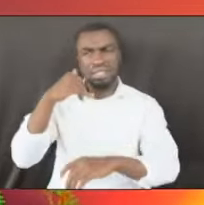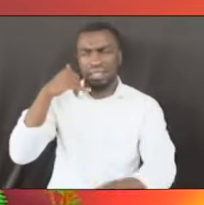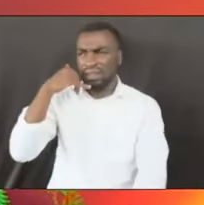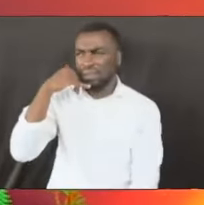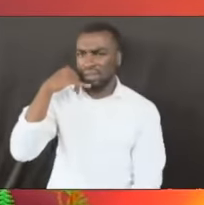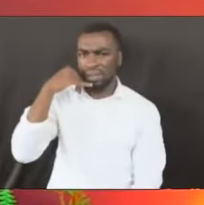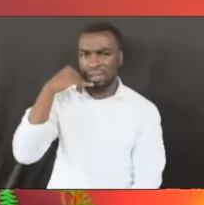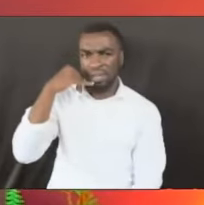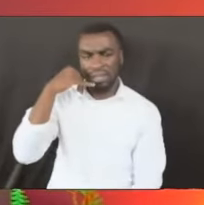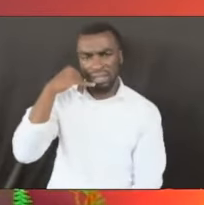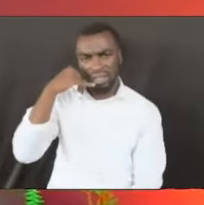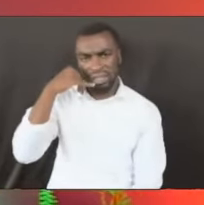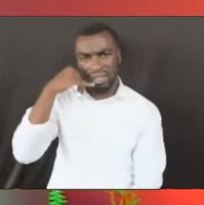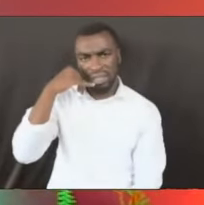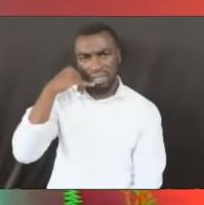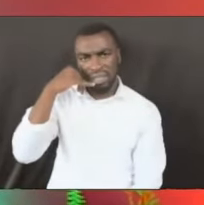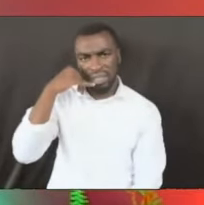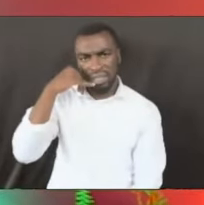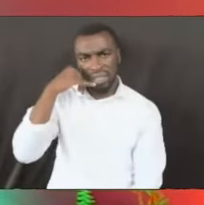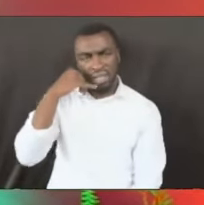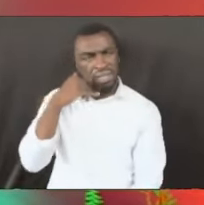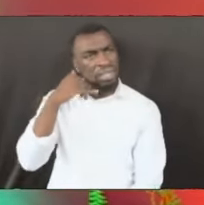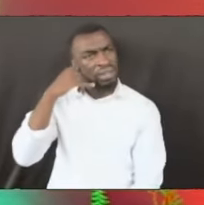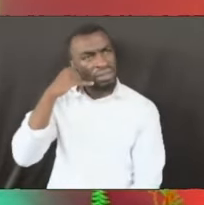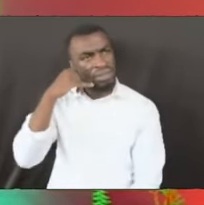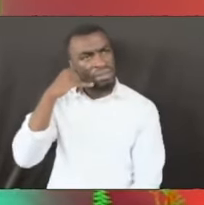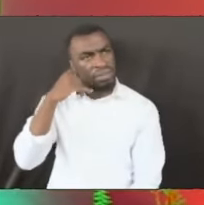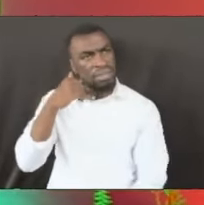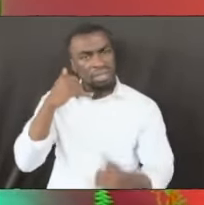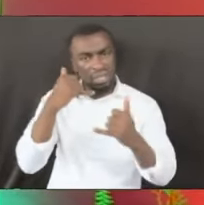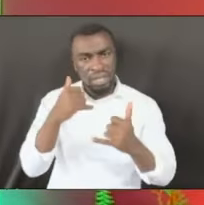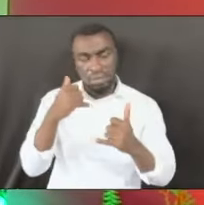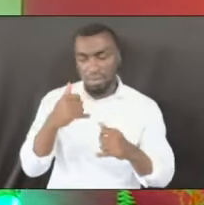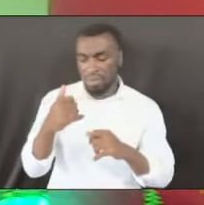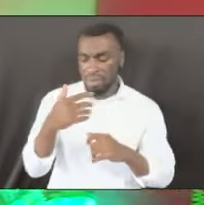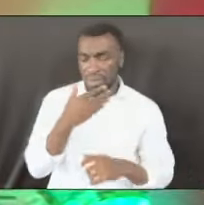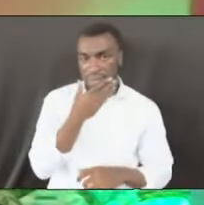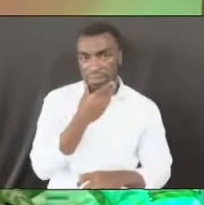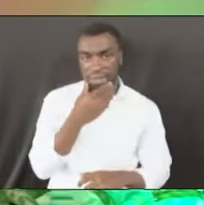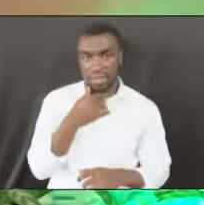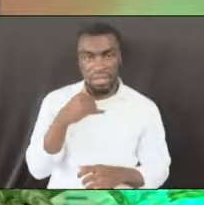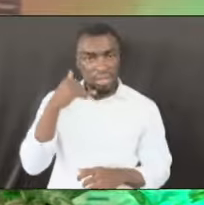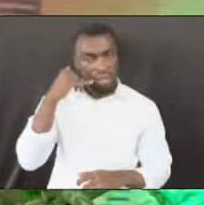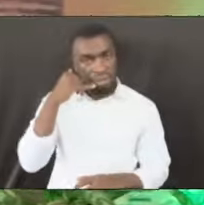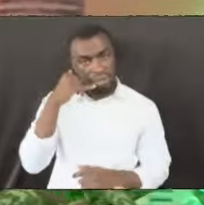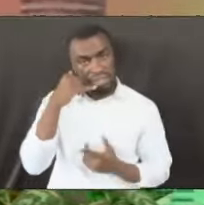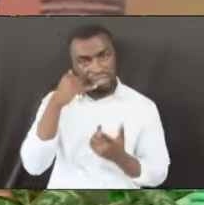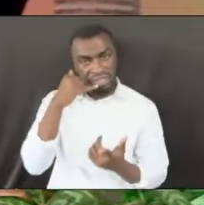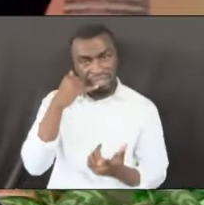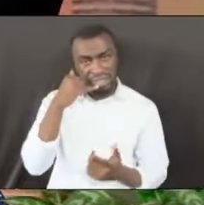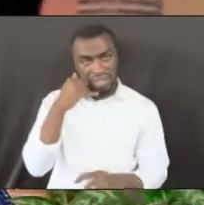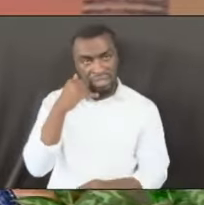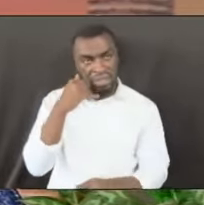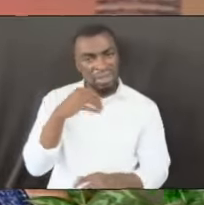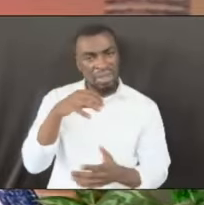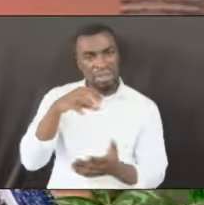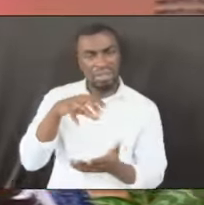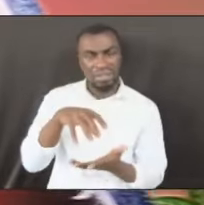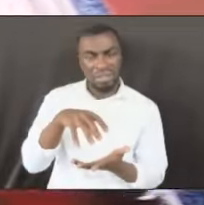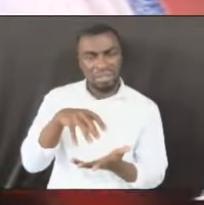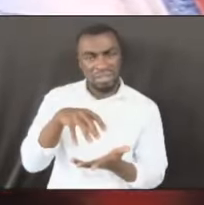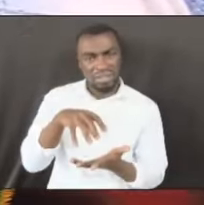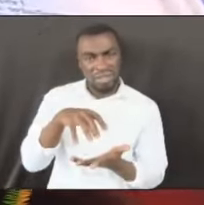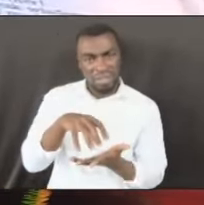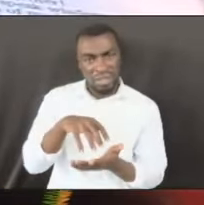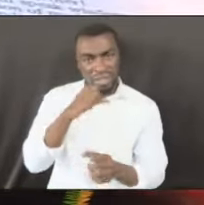This time he was ready. They called him that time. This time he called them. They asked him, is my position still there? They were